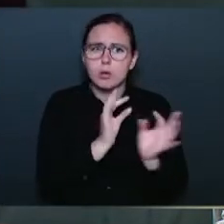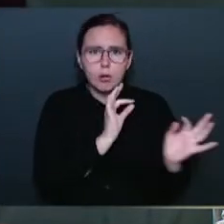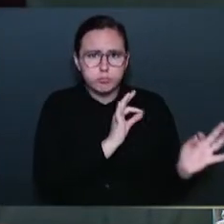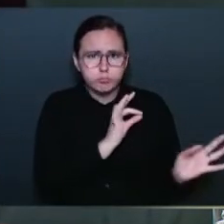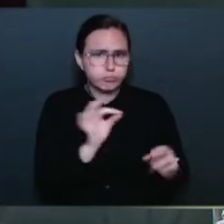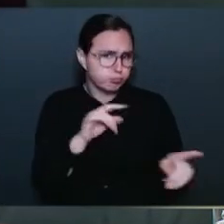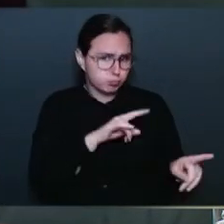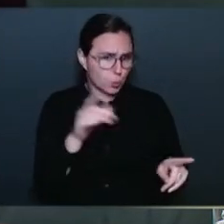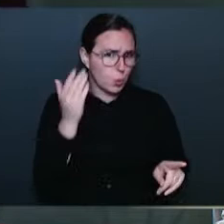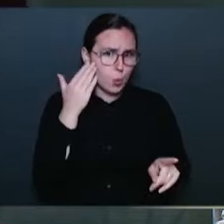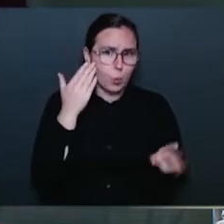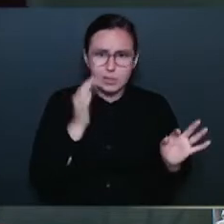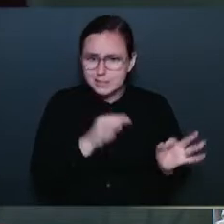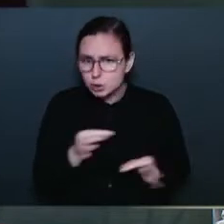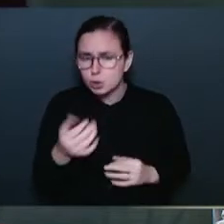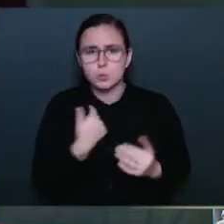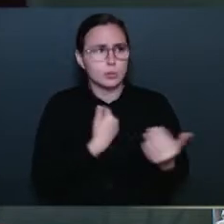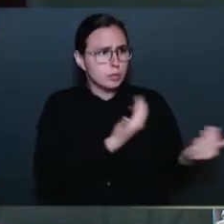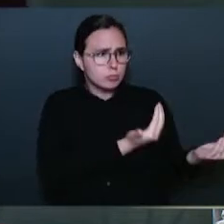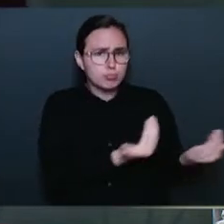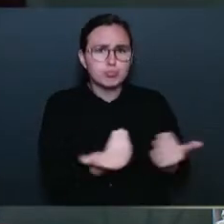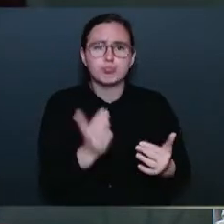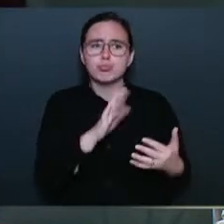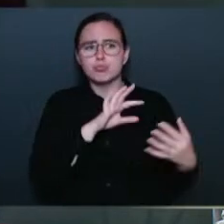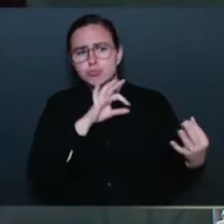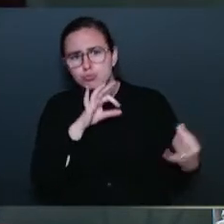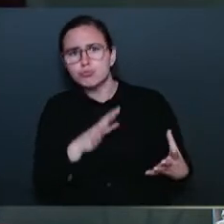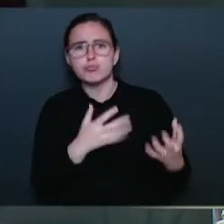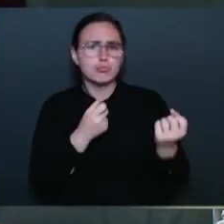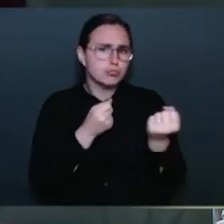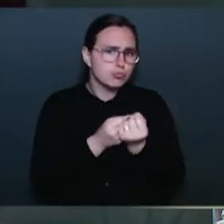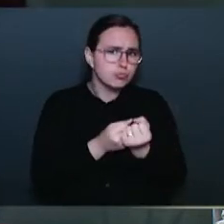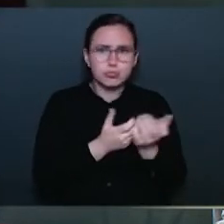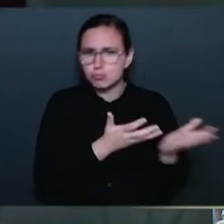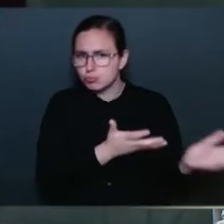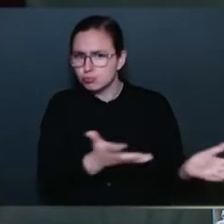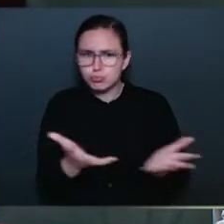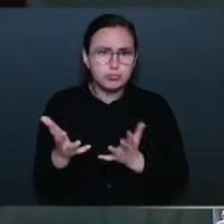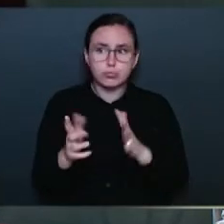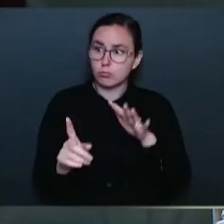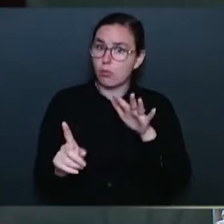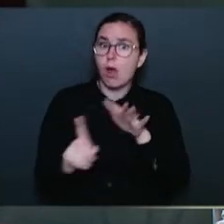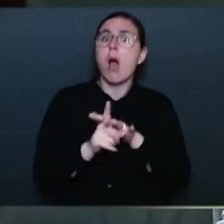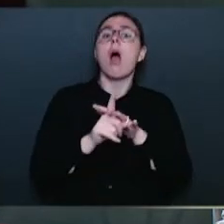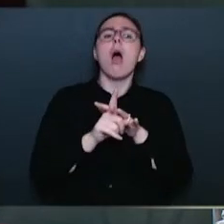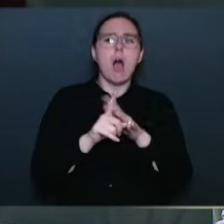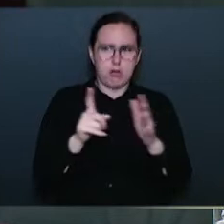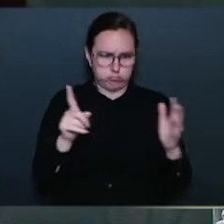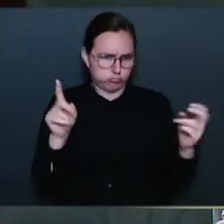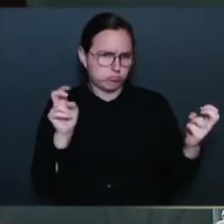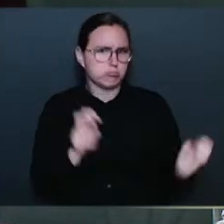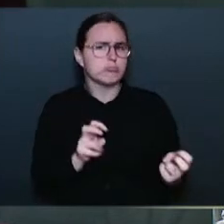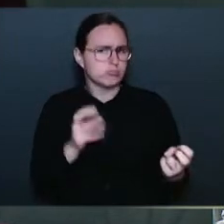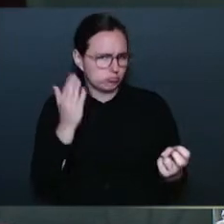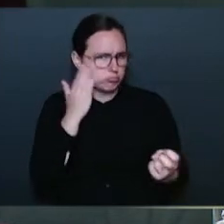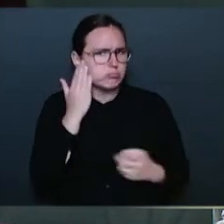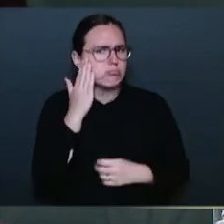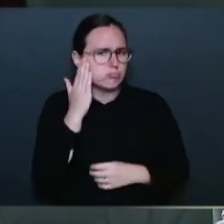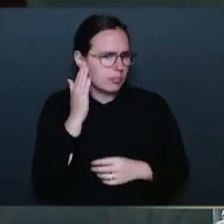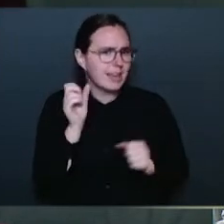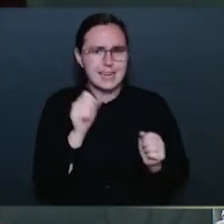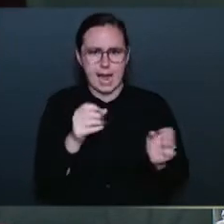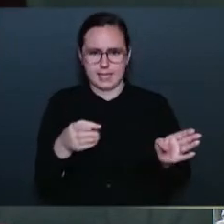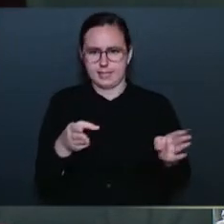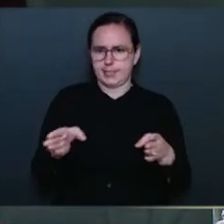sure that we got it right and if there were any issues along the way that we could troubleshoot them so that we could we could make course corrections as we go along that relationship